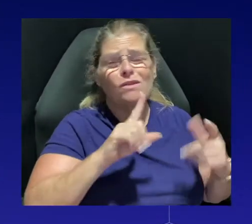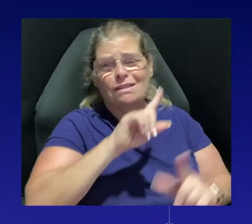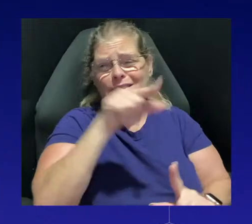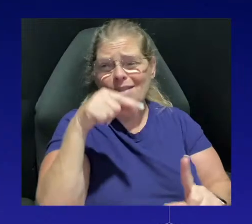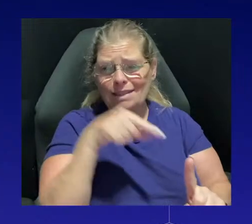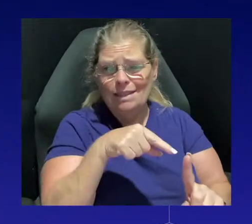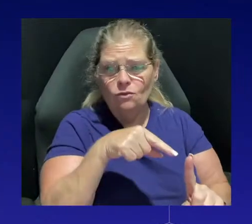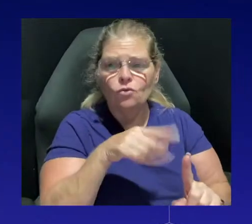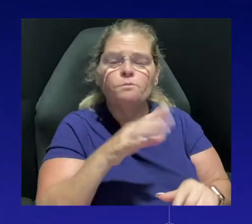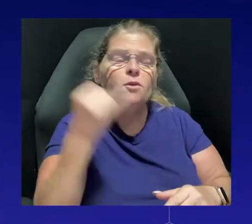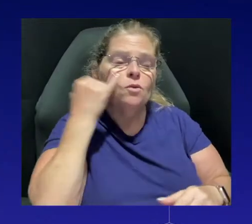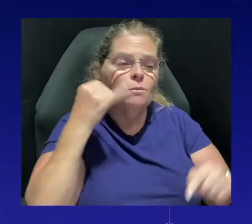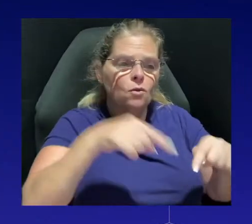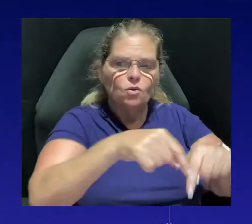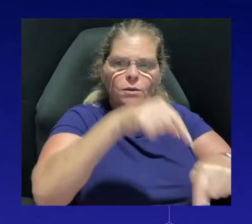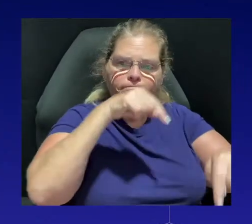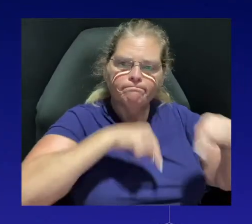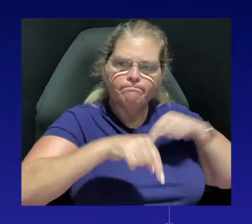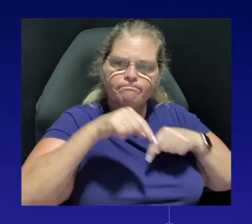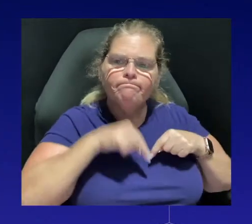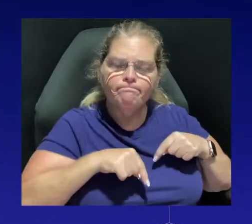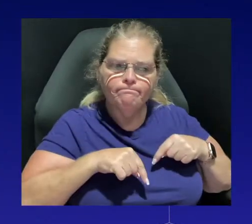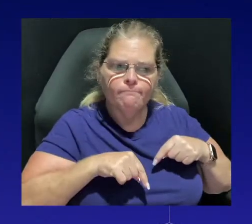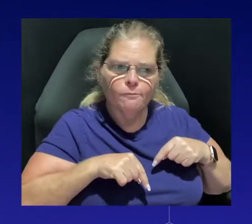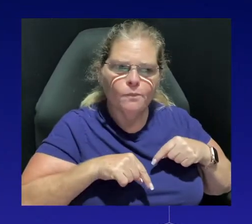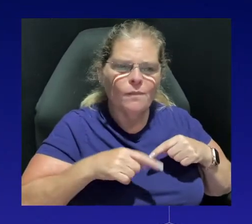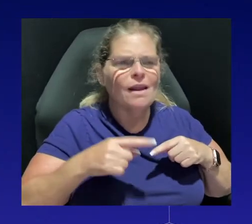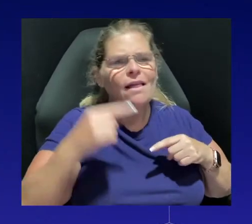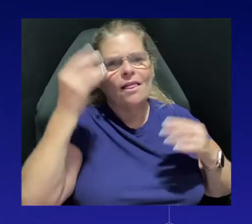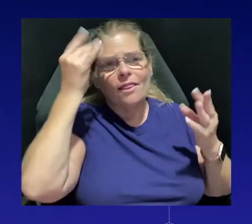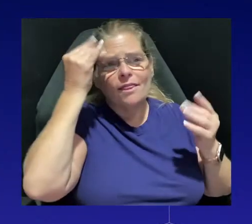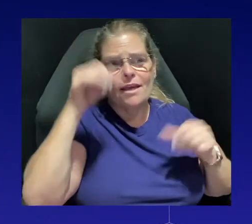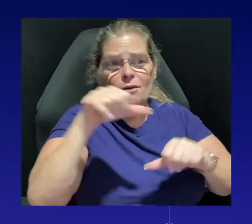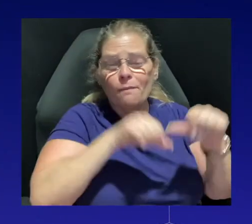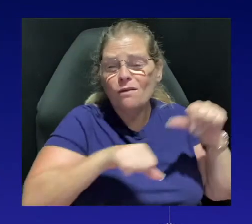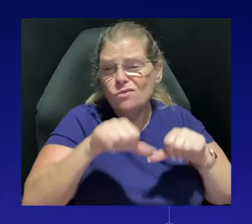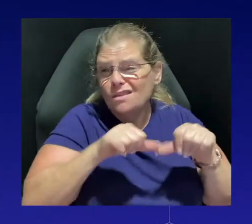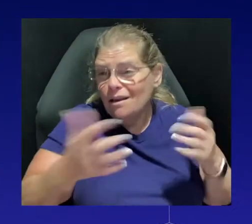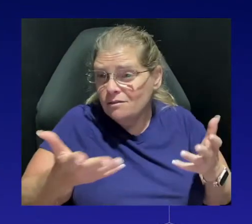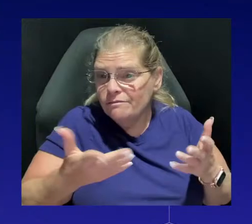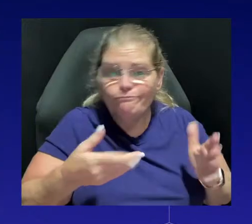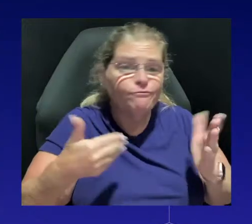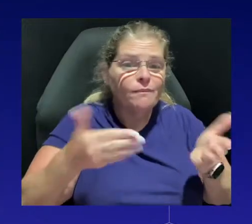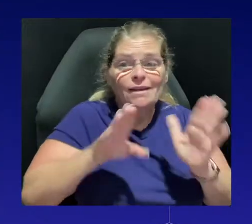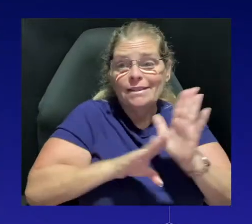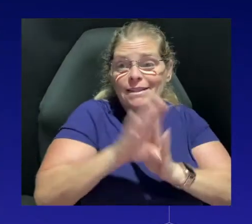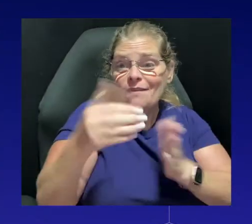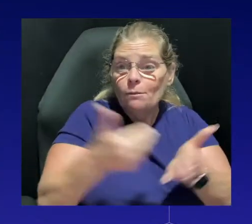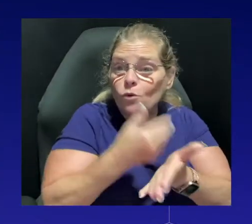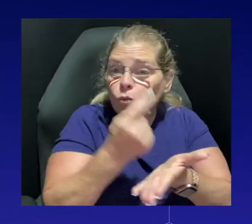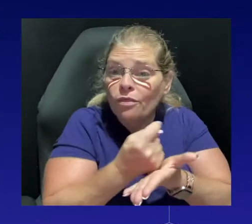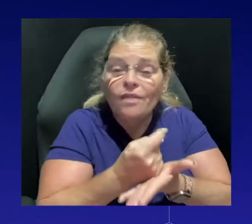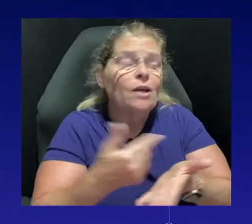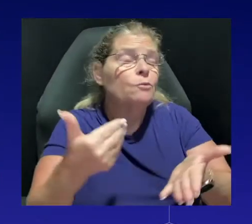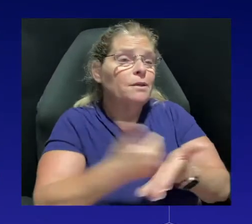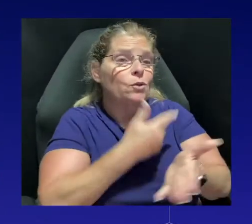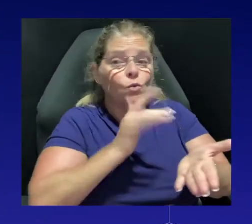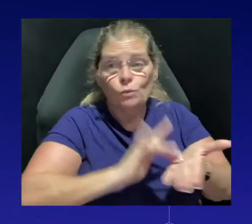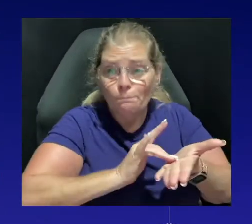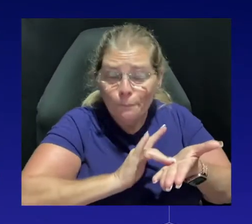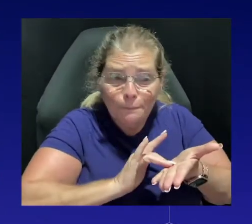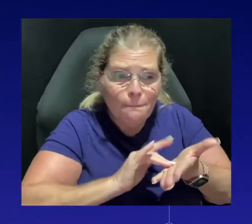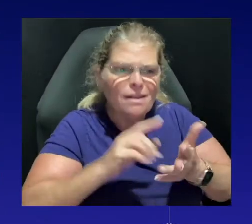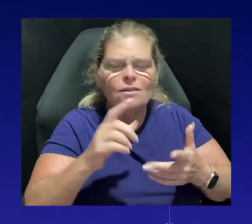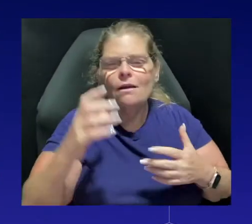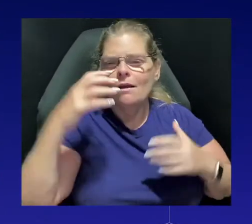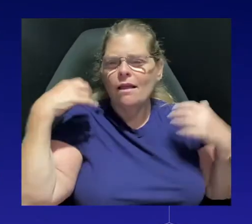step back and think about it from a basic sciences standpoint, the development of new medications, new therapies, and just looking at health outcomes